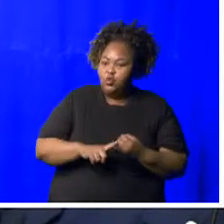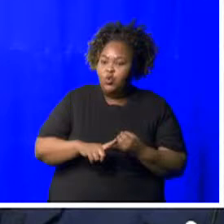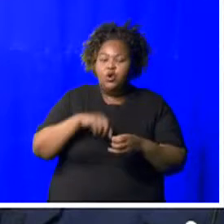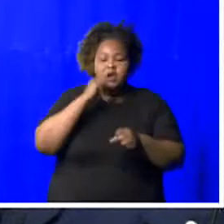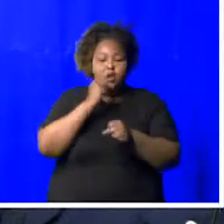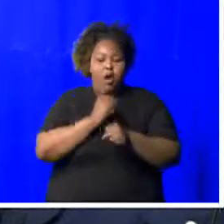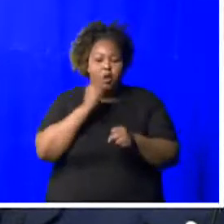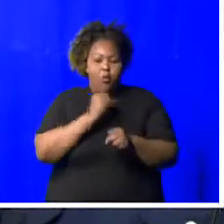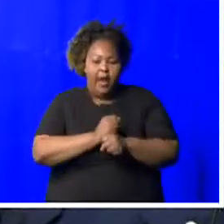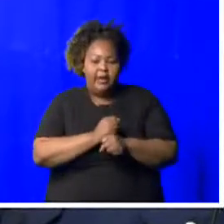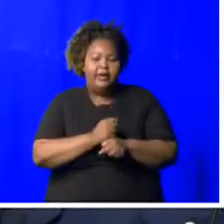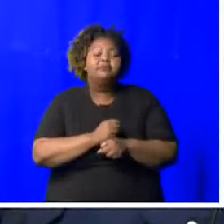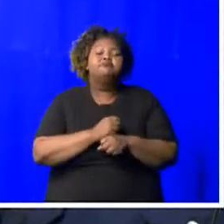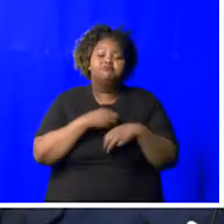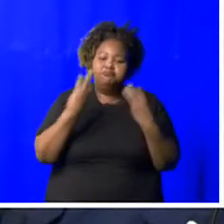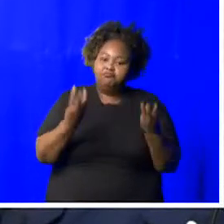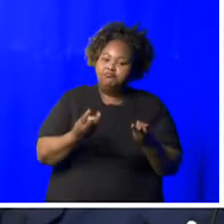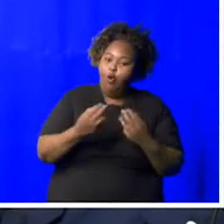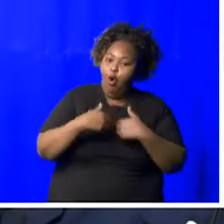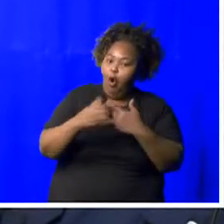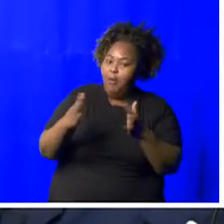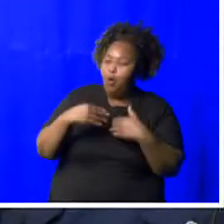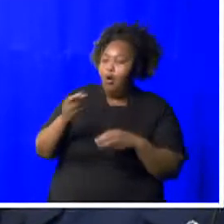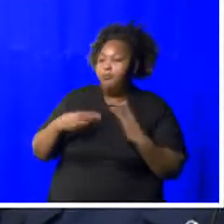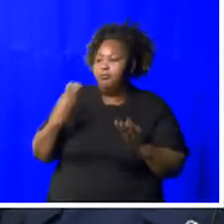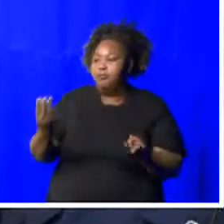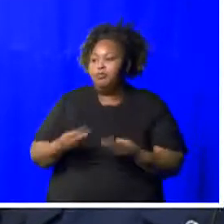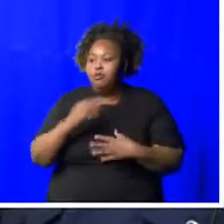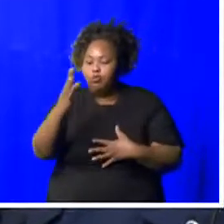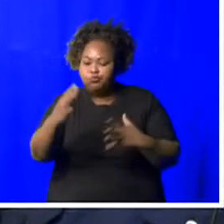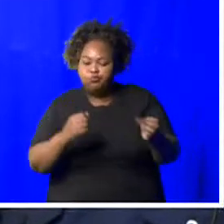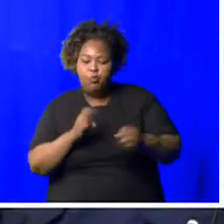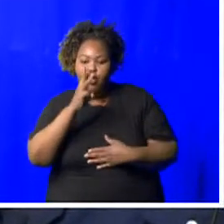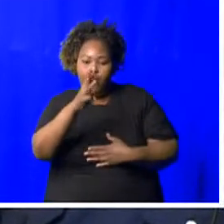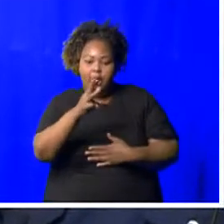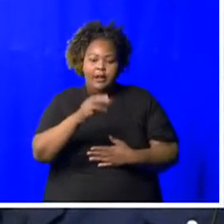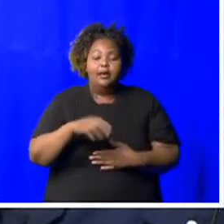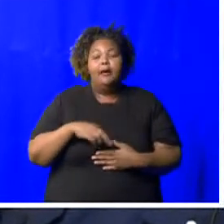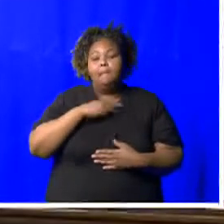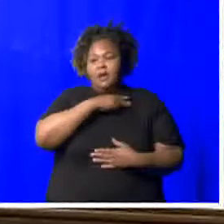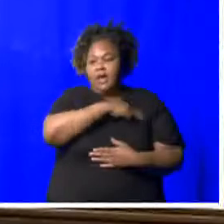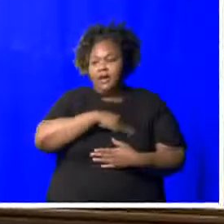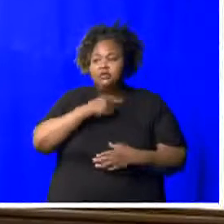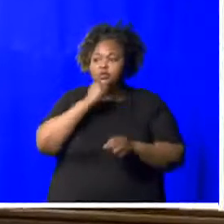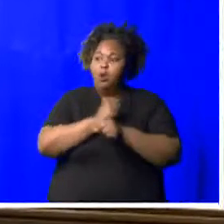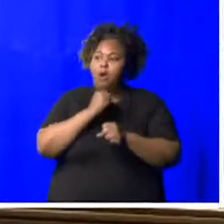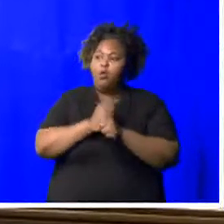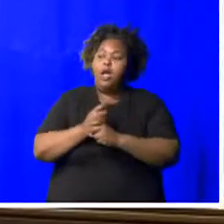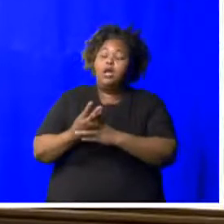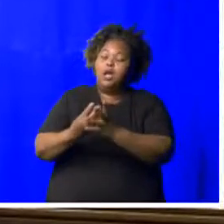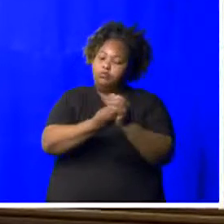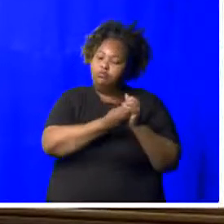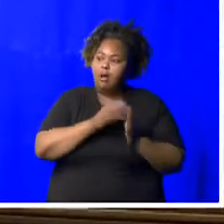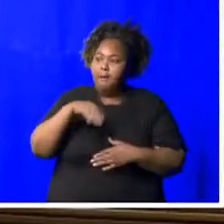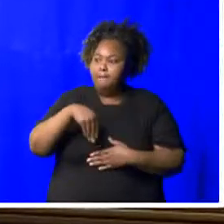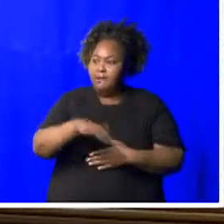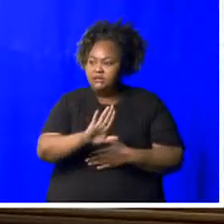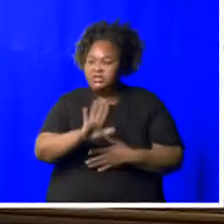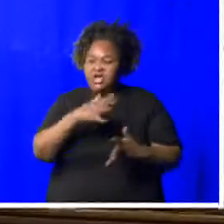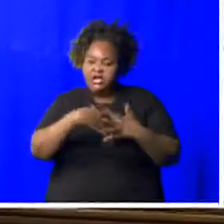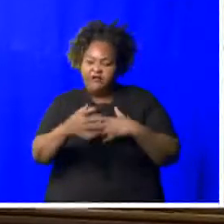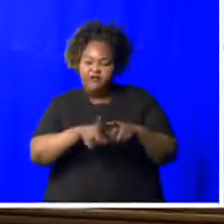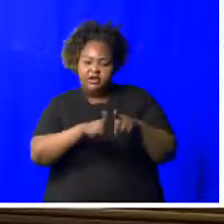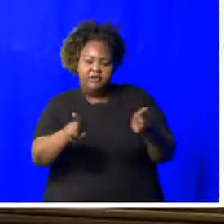growth and have this be the 12th Parliament's legacy. Mr. Speaker, the budget deficit for the financial